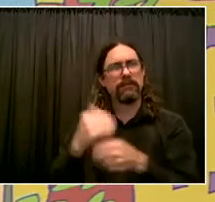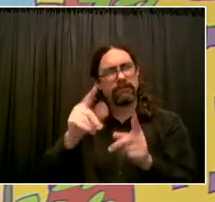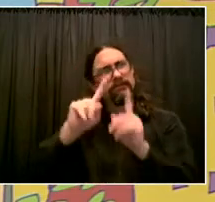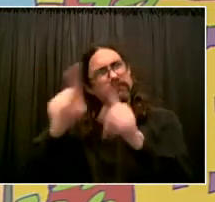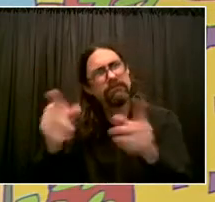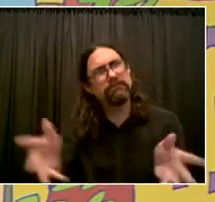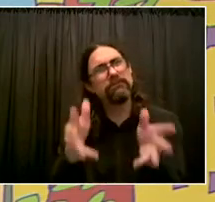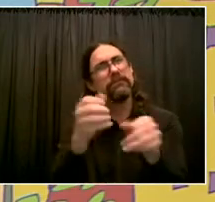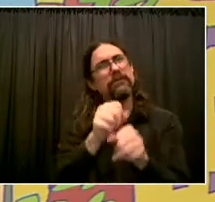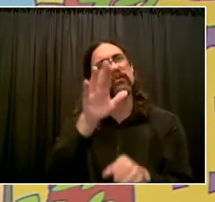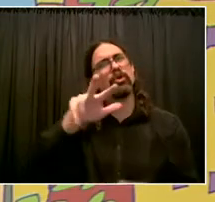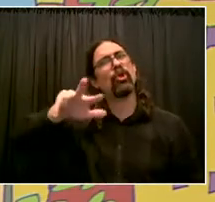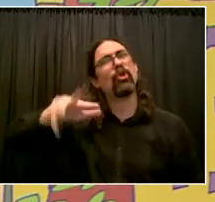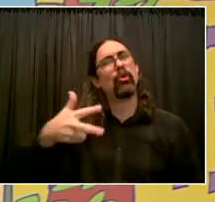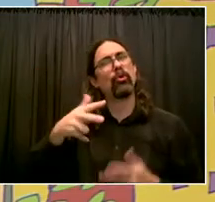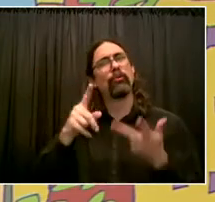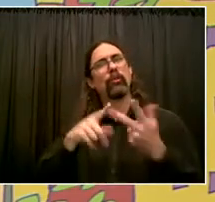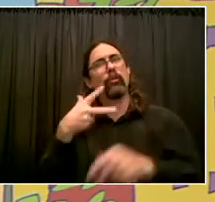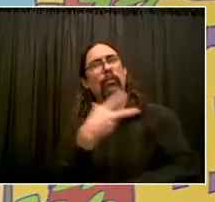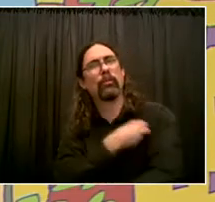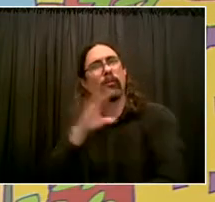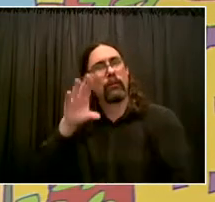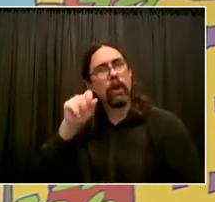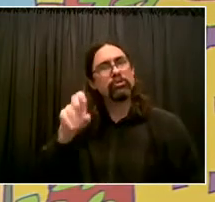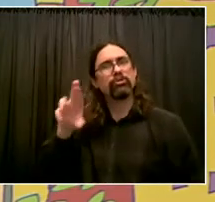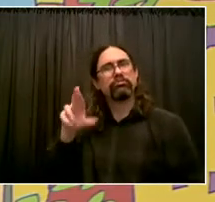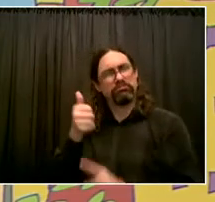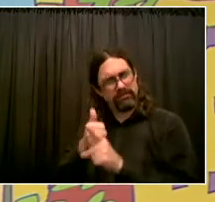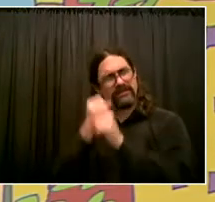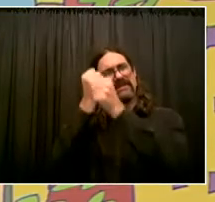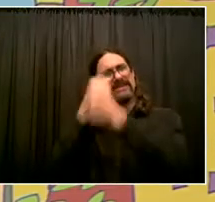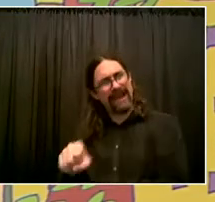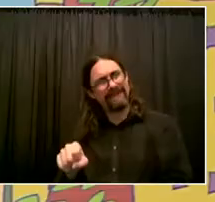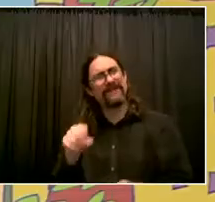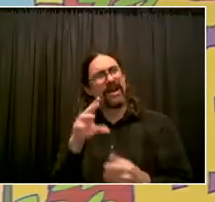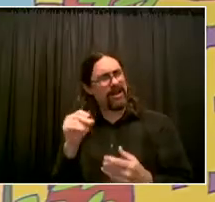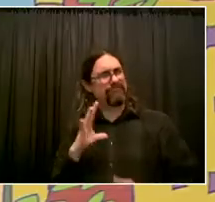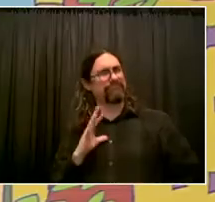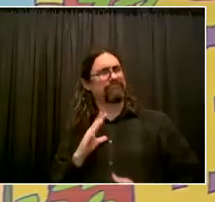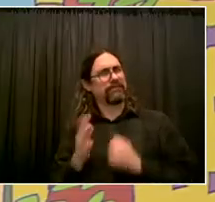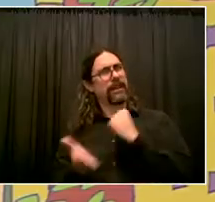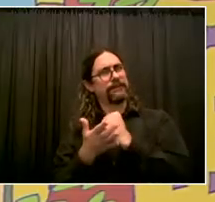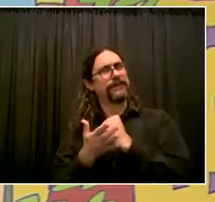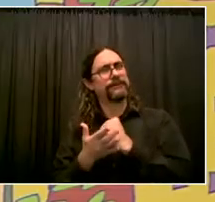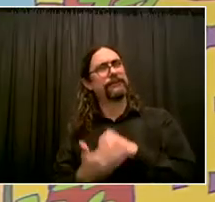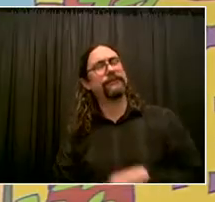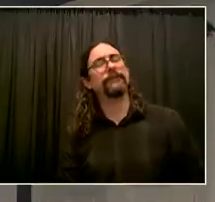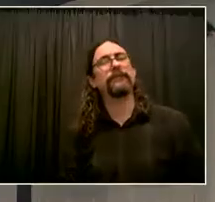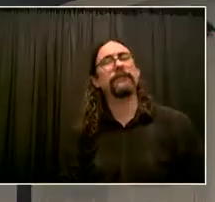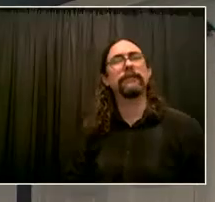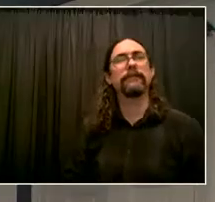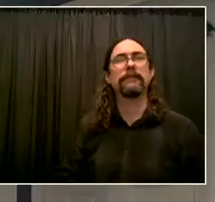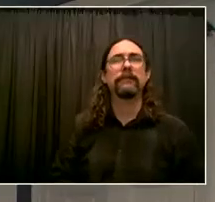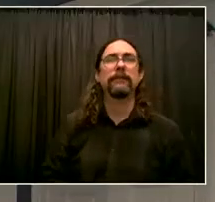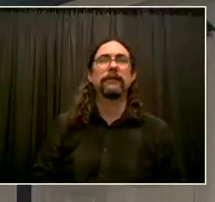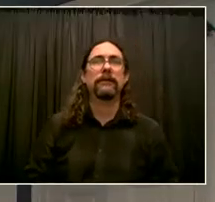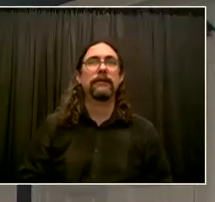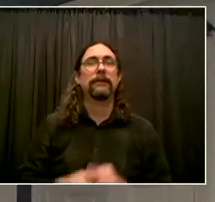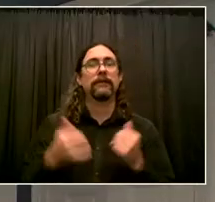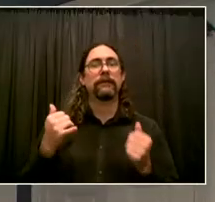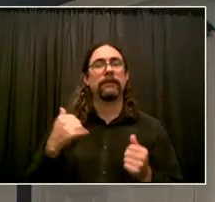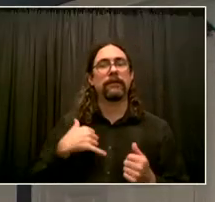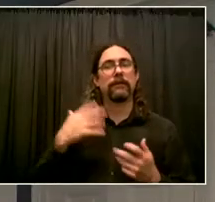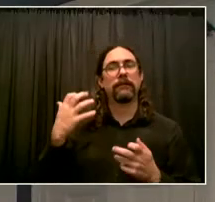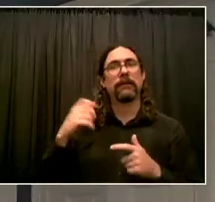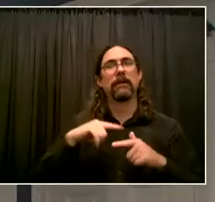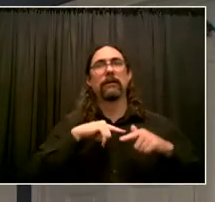it's now. Go get it. Now let's hear from our doctor, who's going to tell us the latest, Dr. Dave Choksi. Thank you so much,